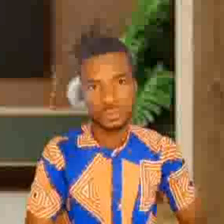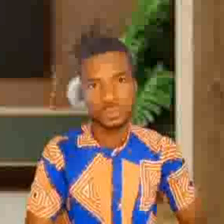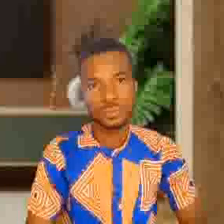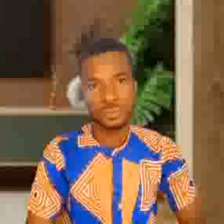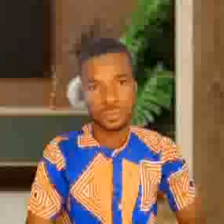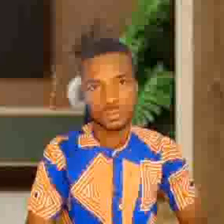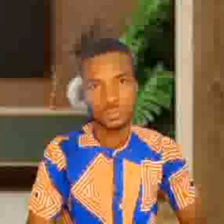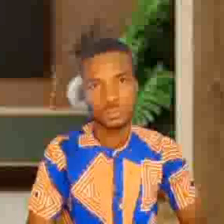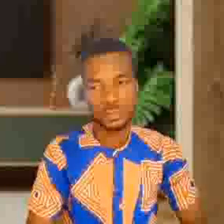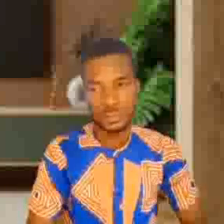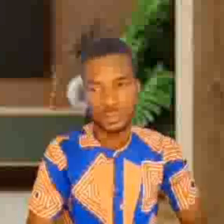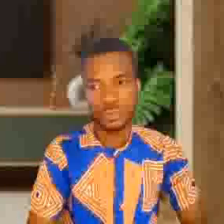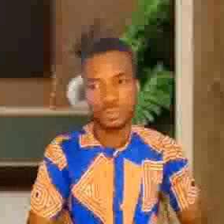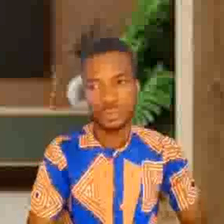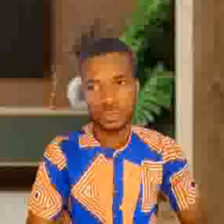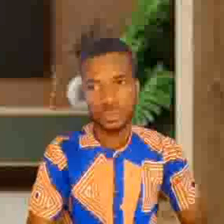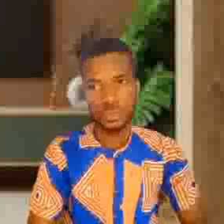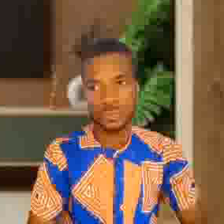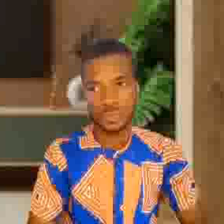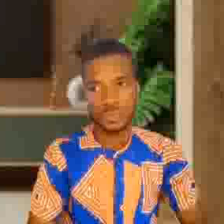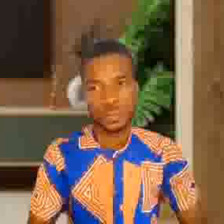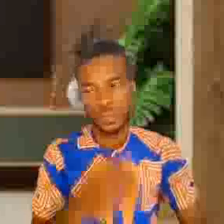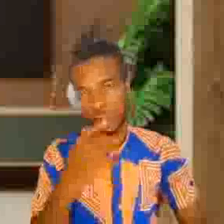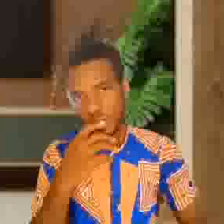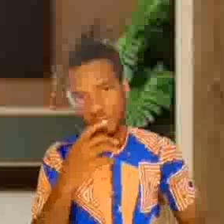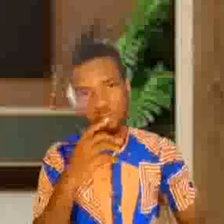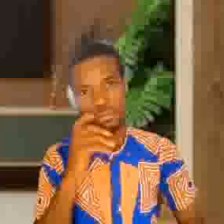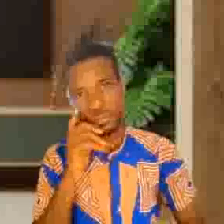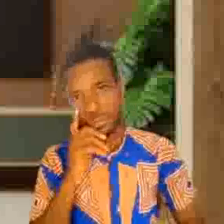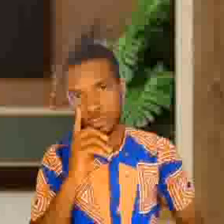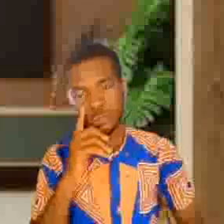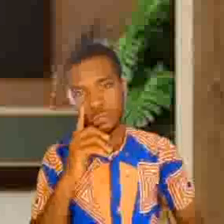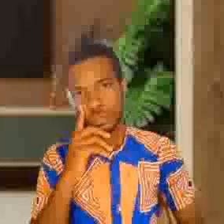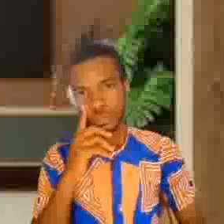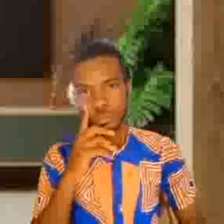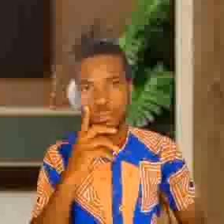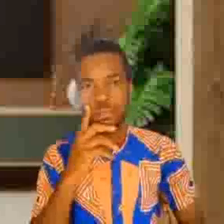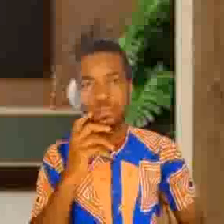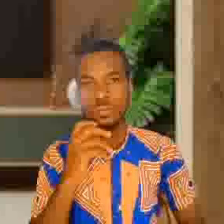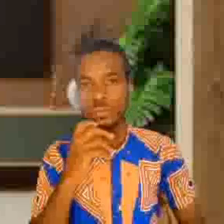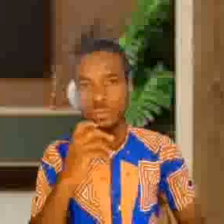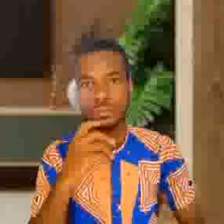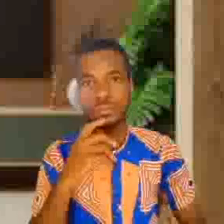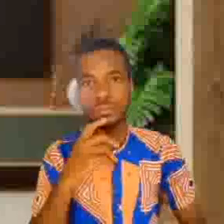administered. They stop becoming ministers. Ministration. They now start doing administration.